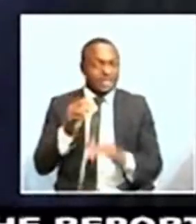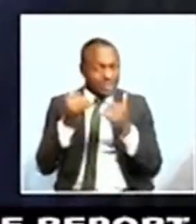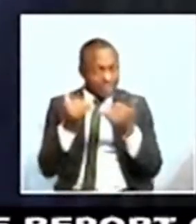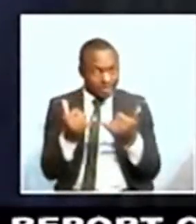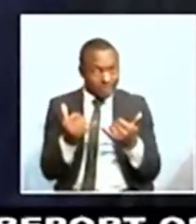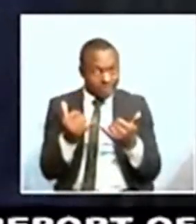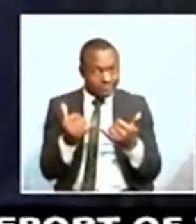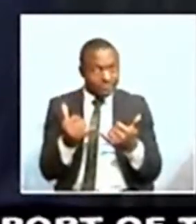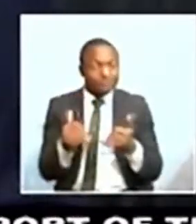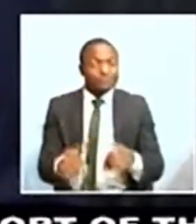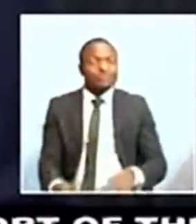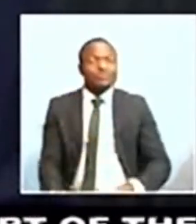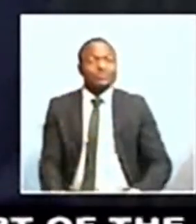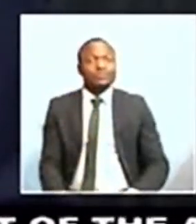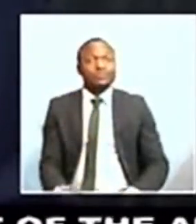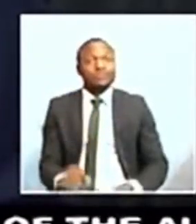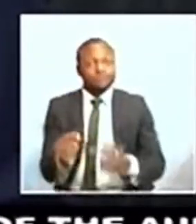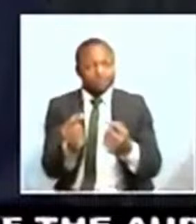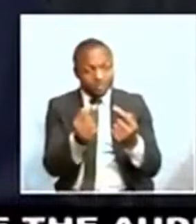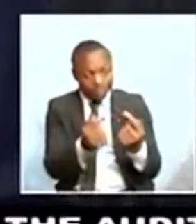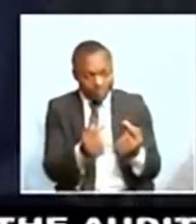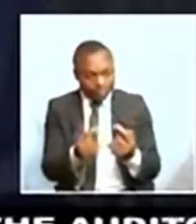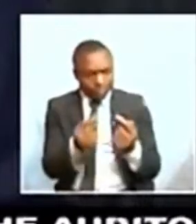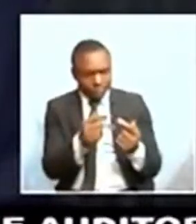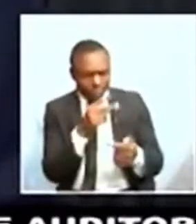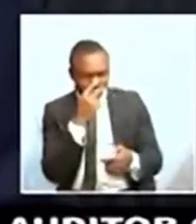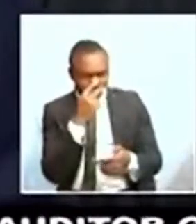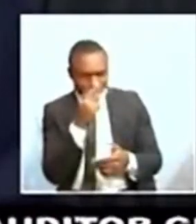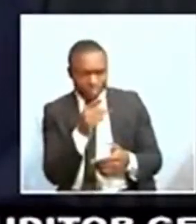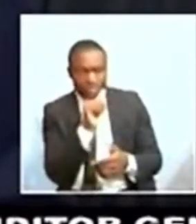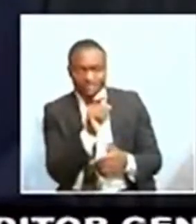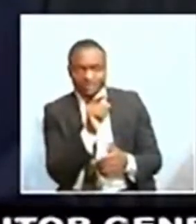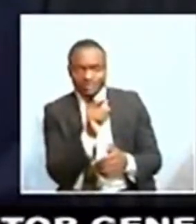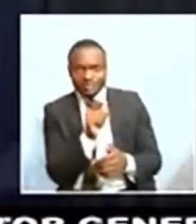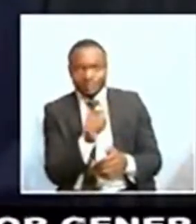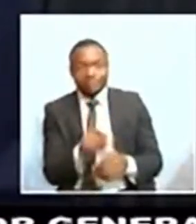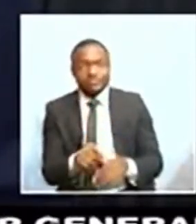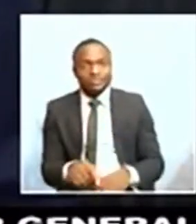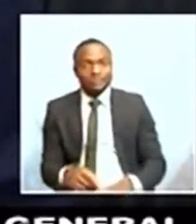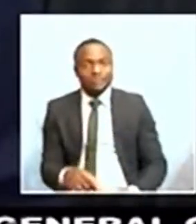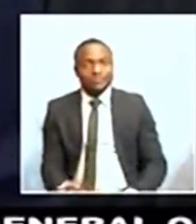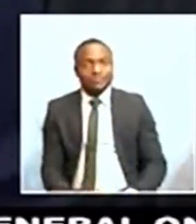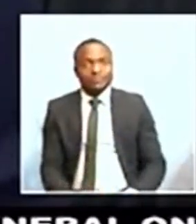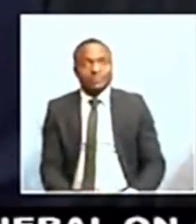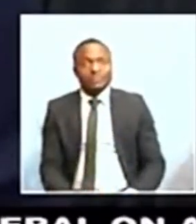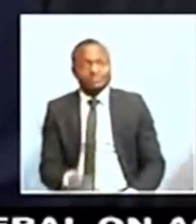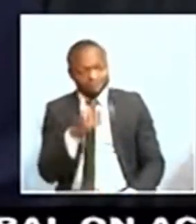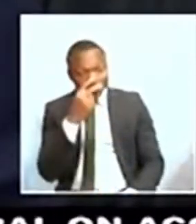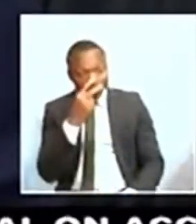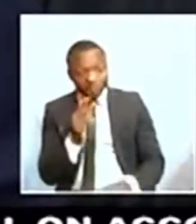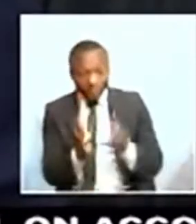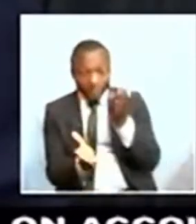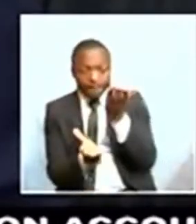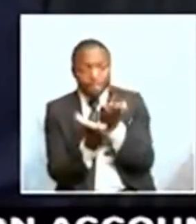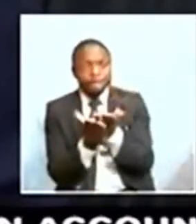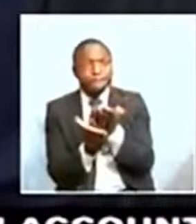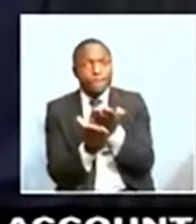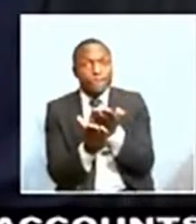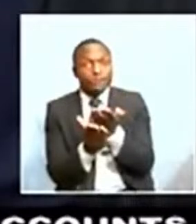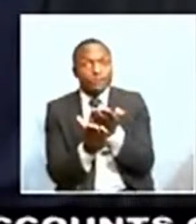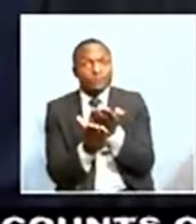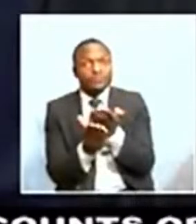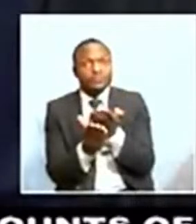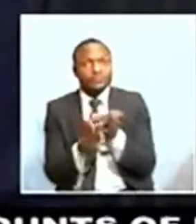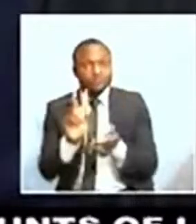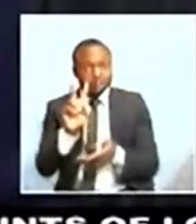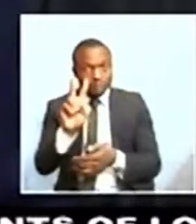being the situation that we are looking at an overall picture, of course, when you look at Appendix item